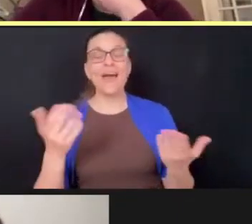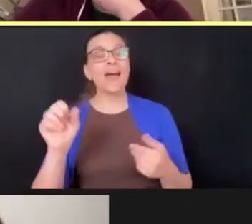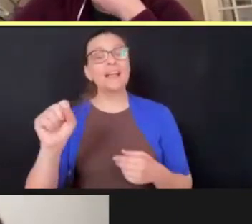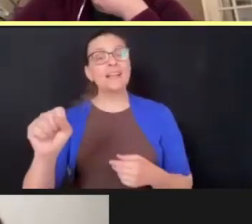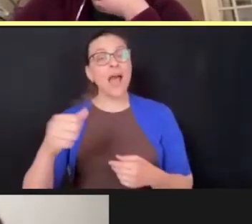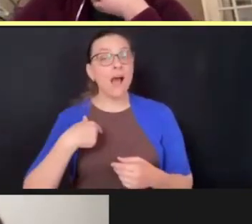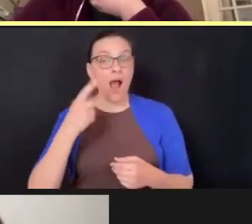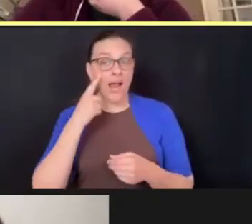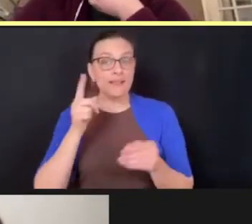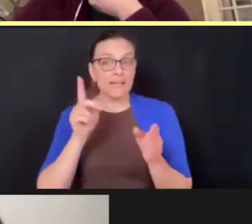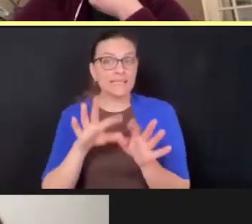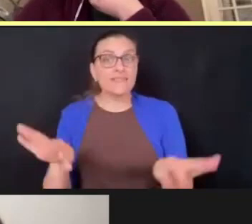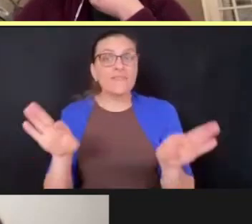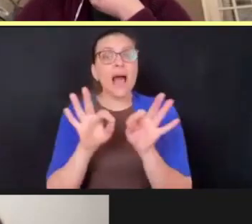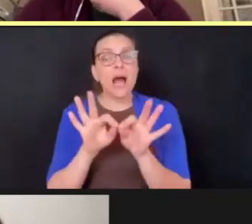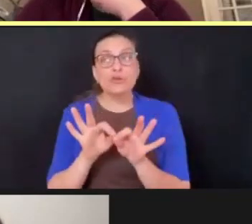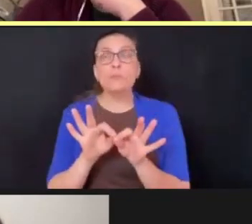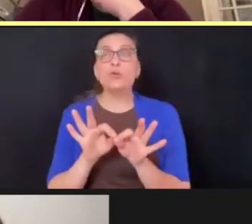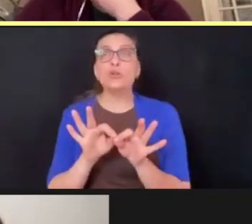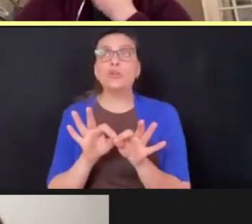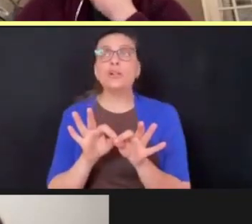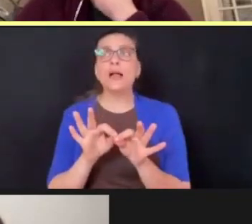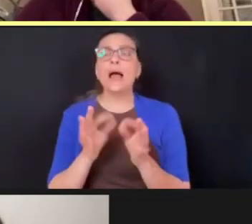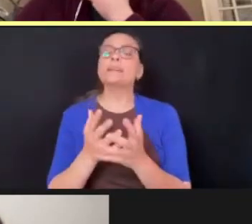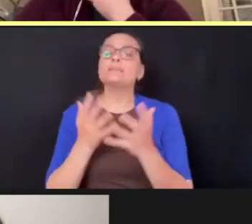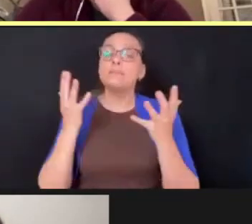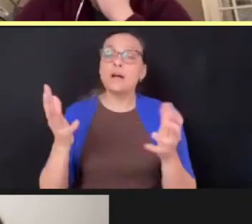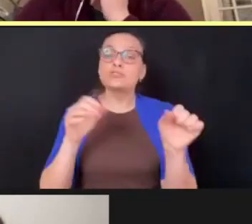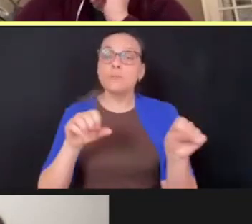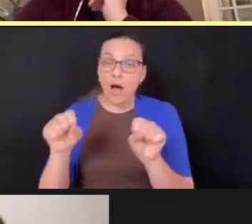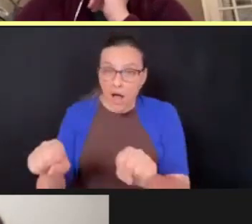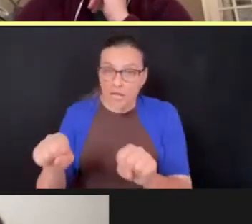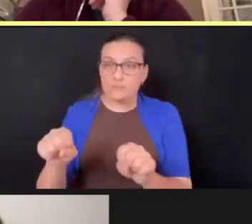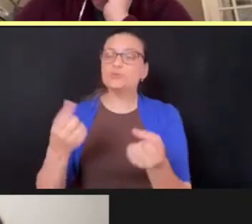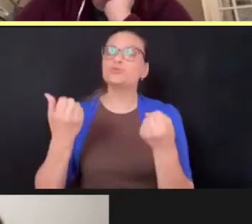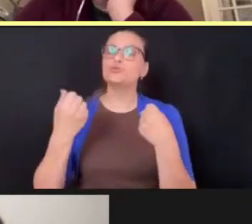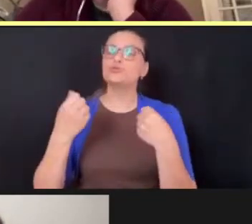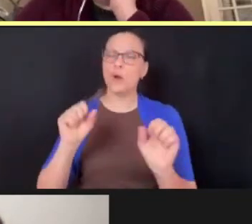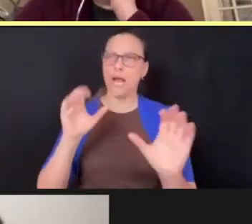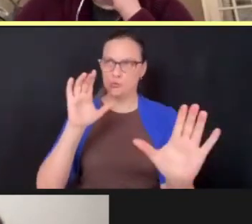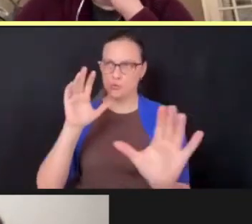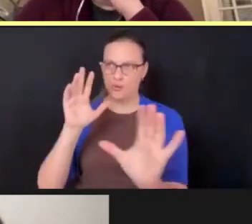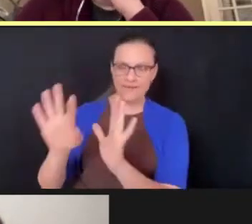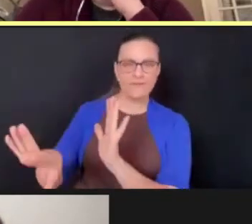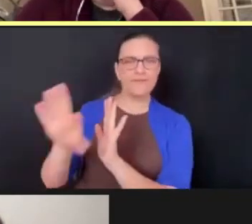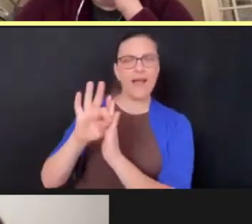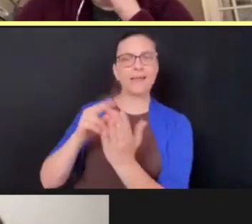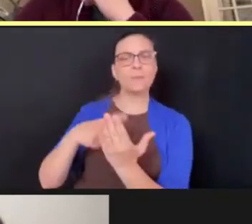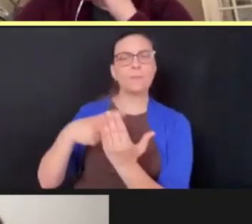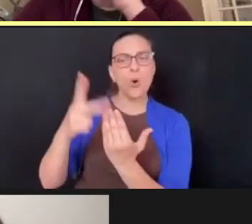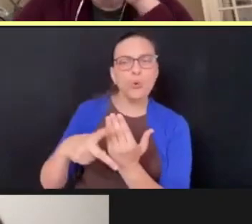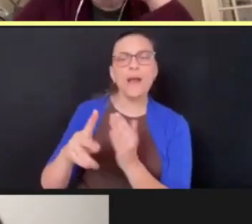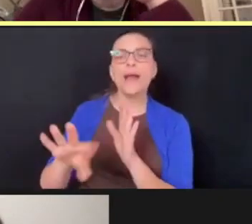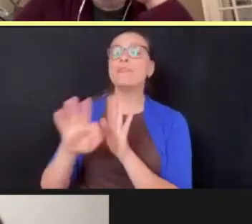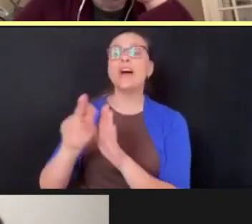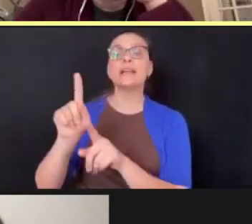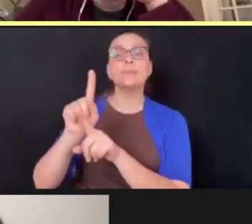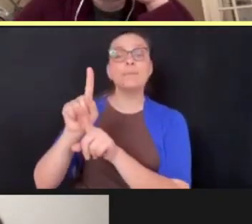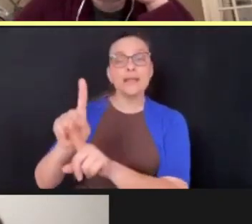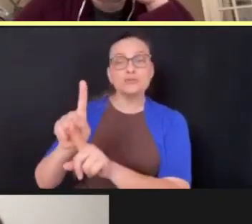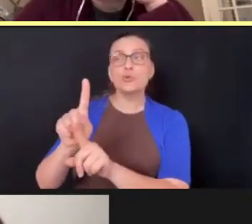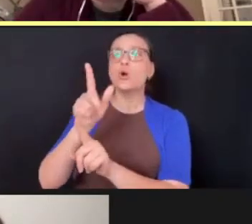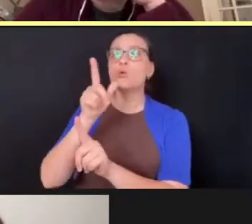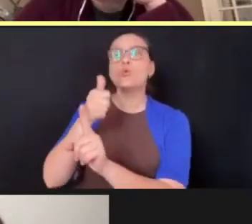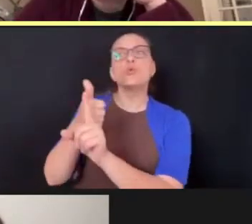to, as much as possible, try to find a program and a mentor who is likely to be